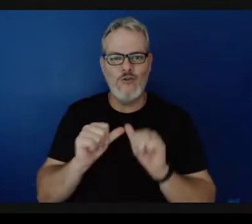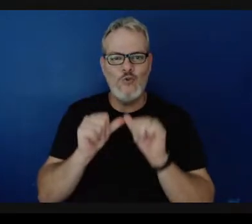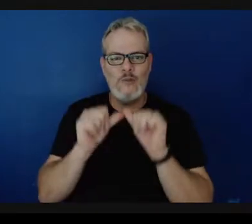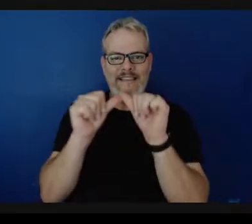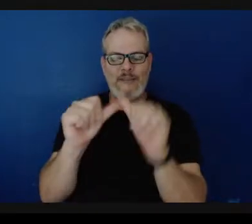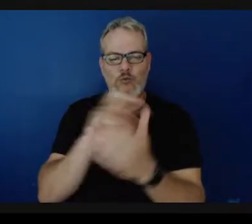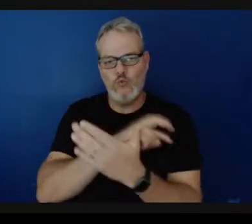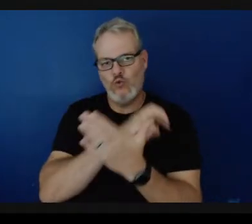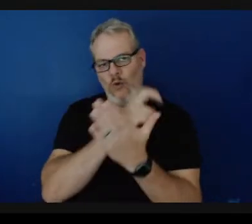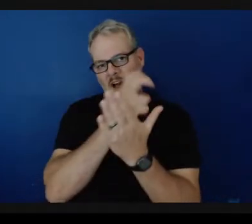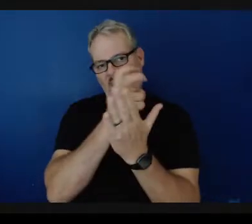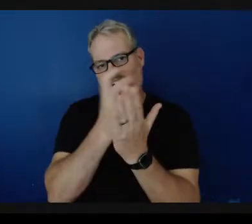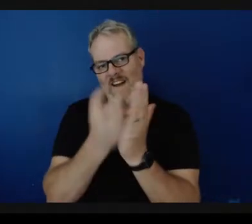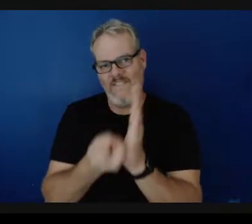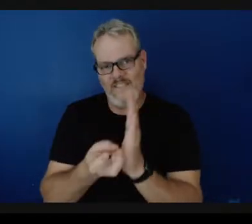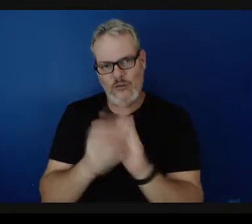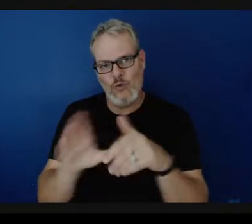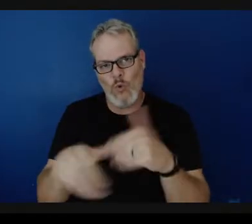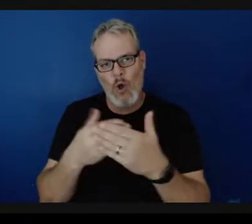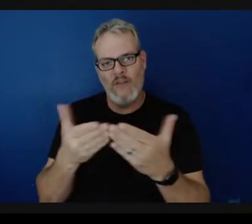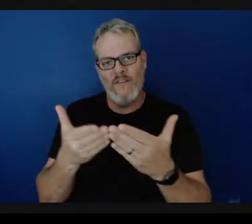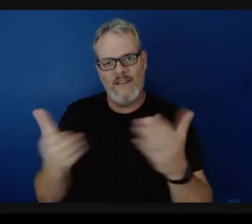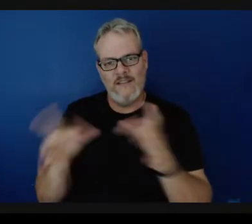little bit on Kilauea, Mauna Loa.